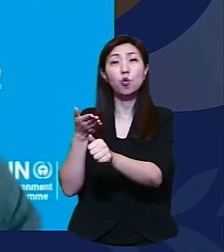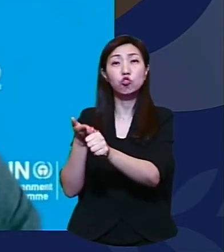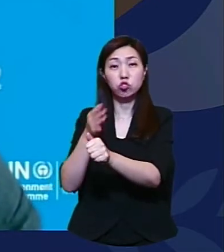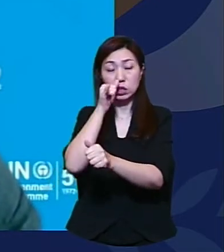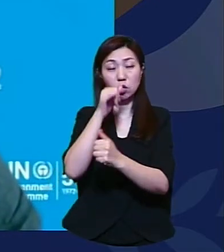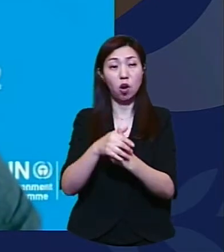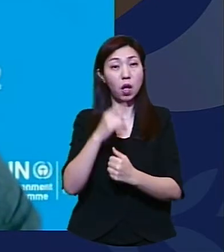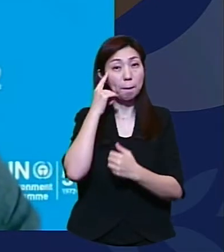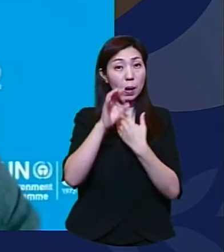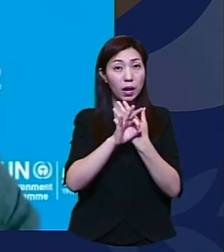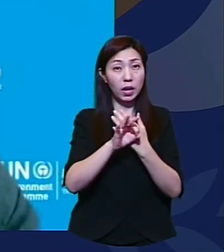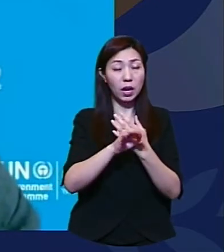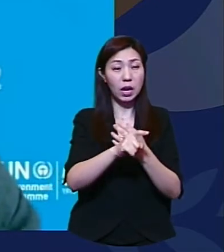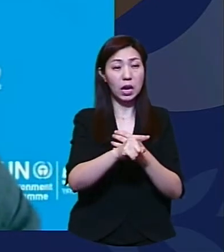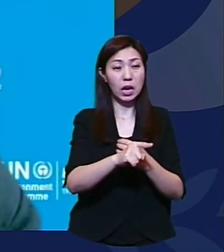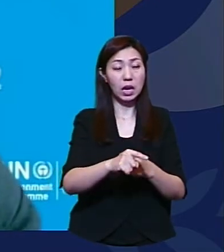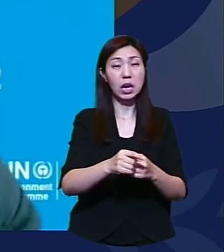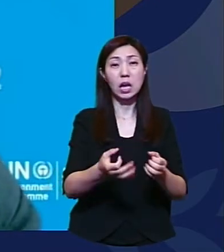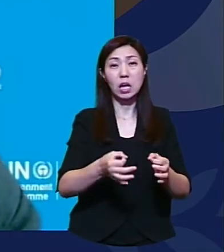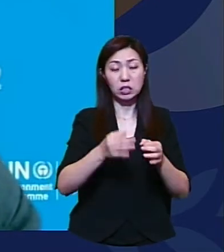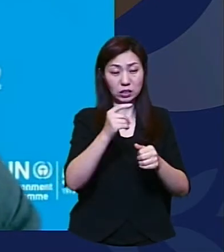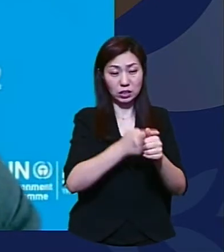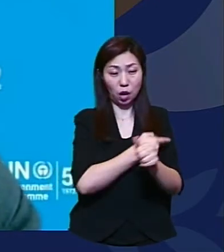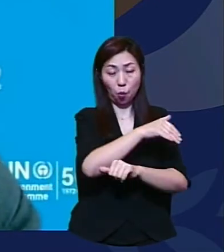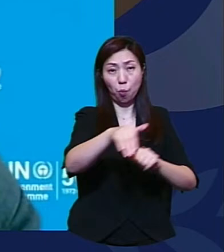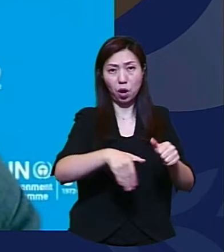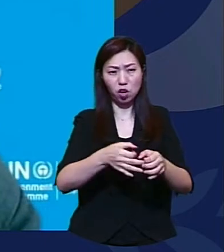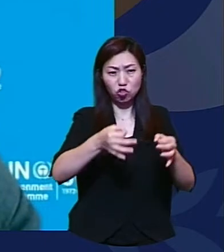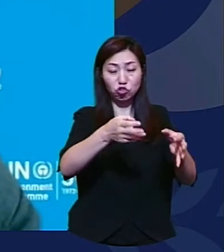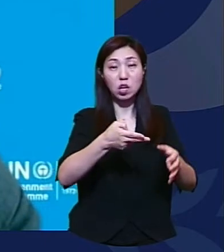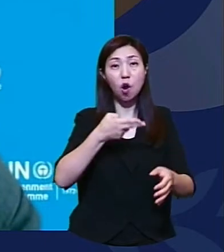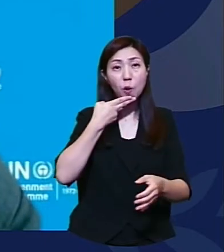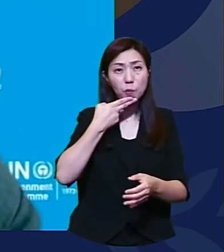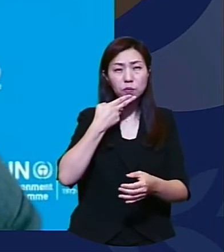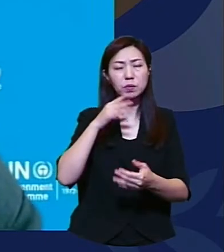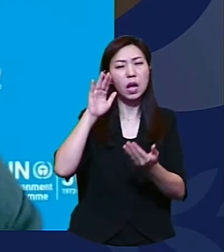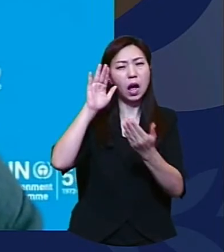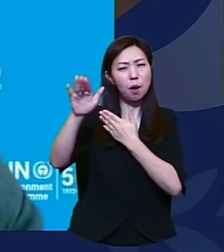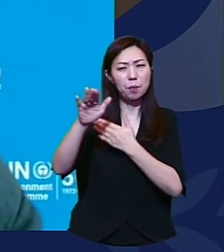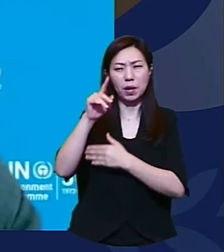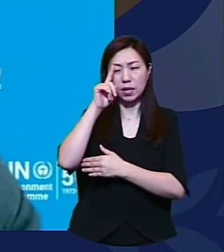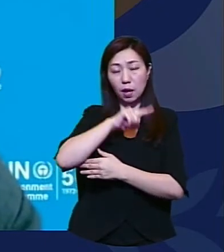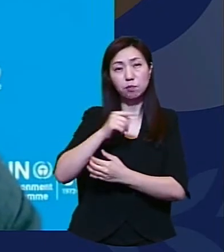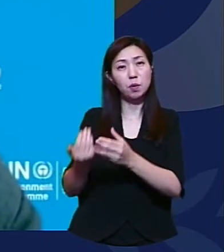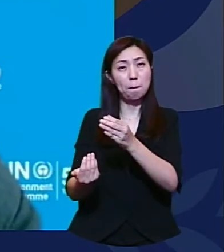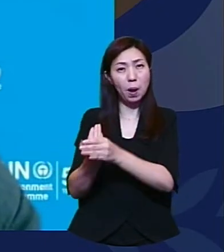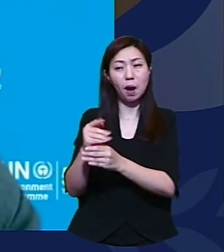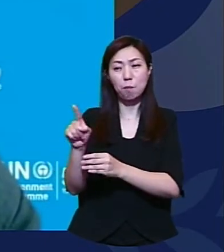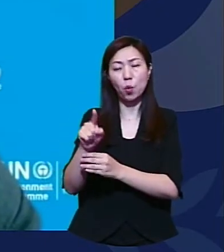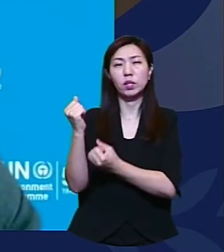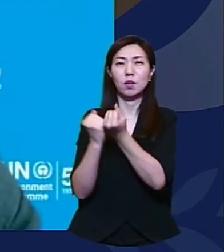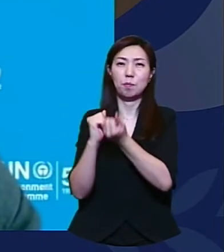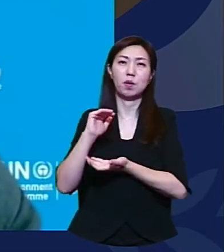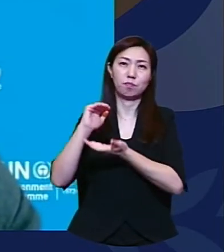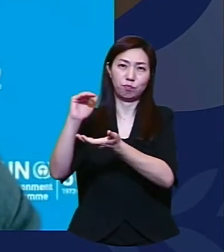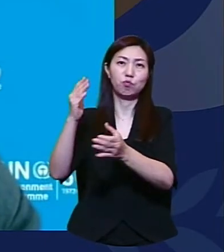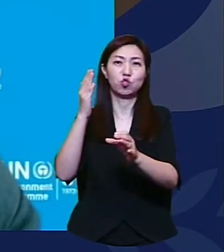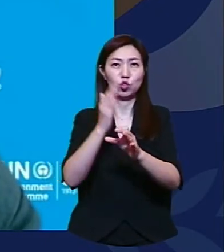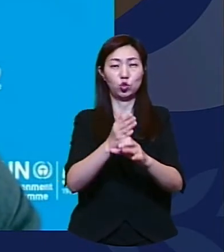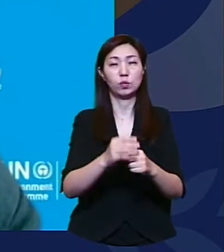component, again, building on Frank's point, will remain concessional financing and